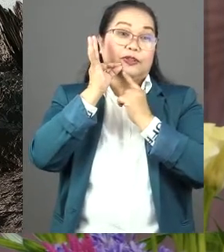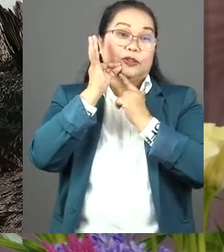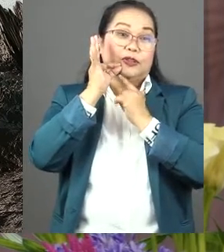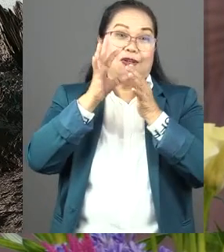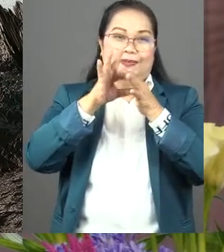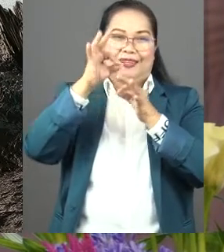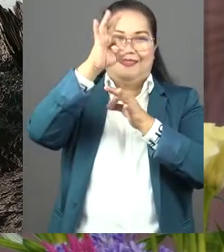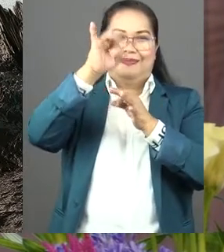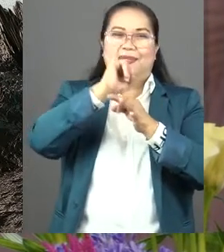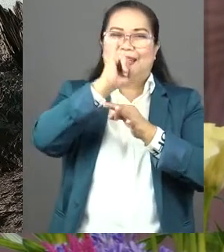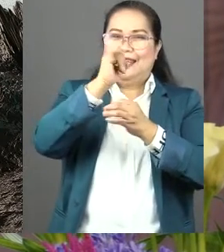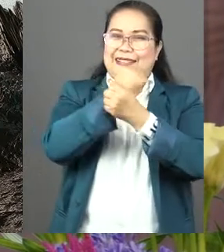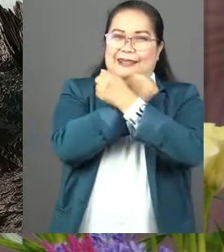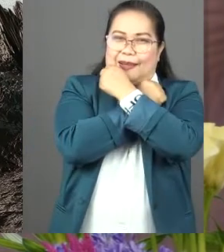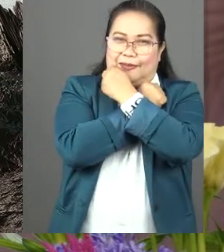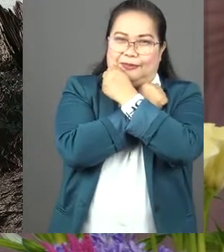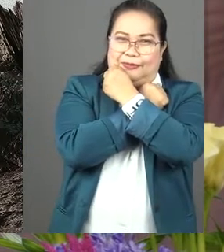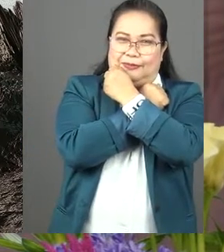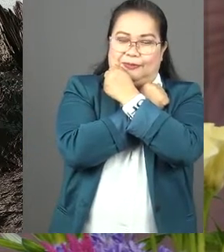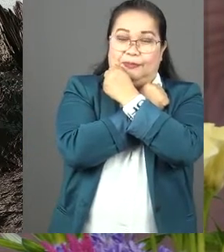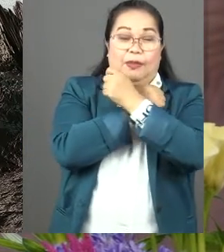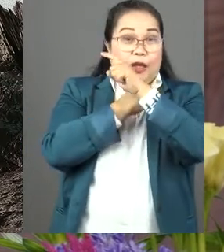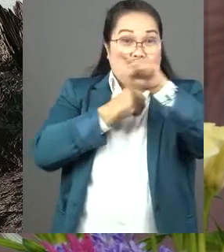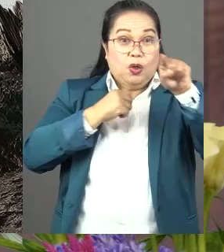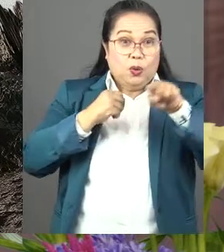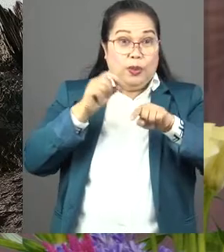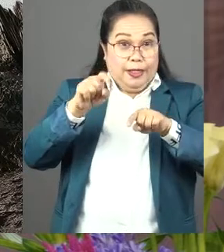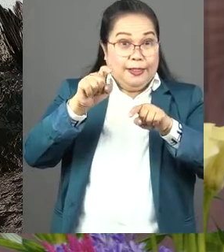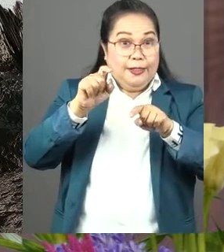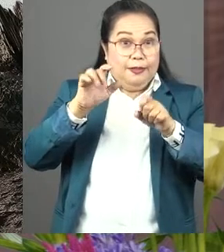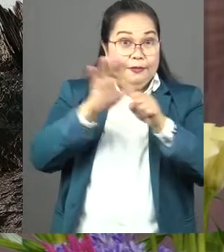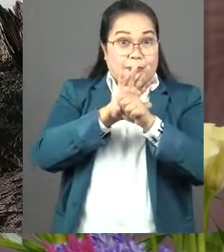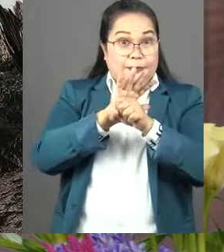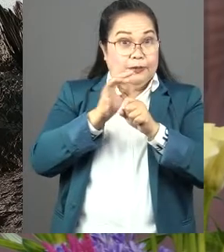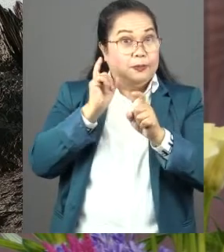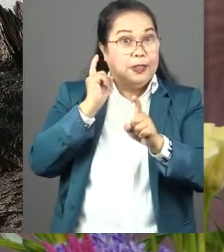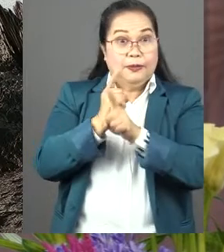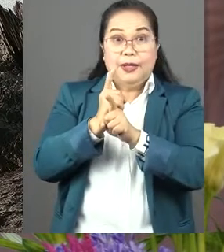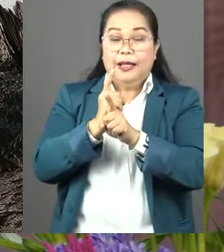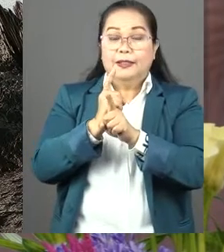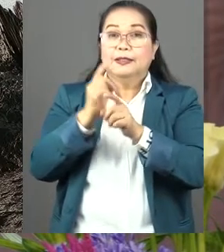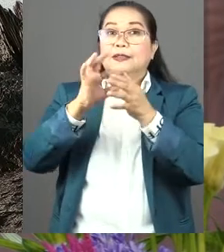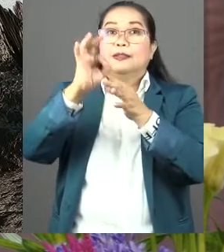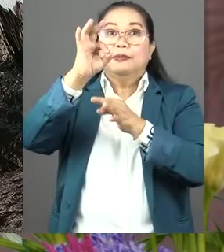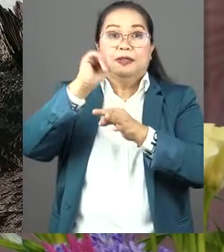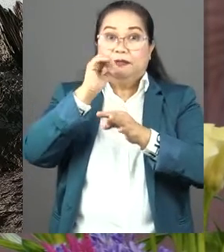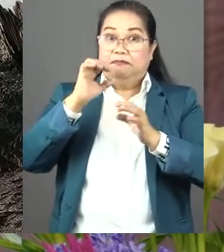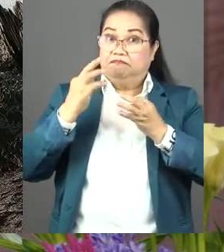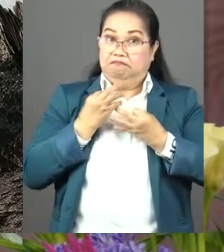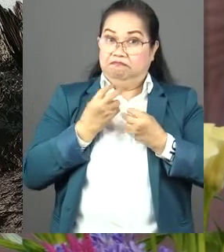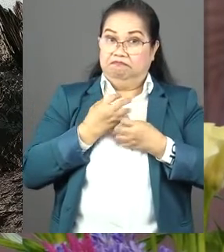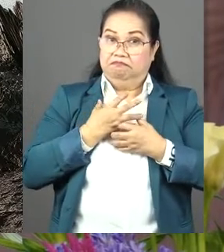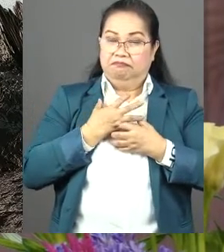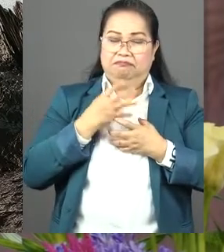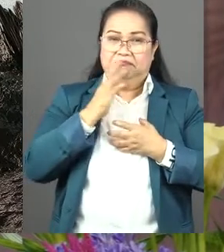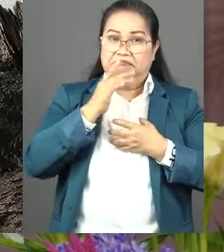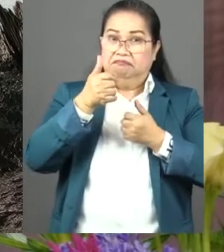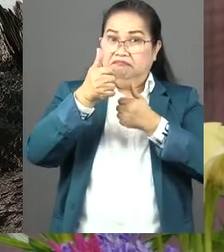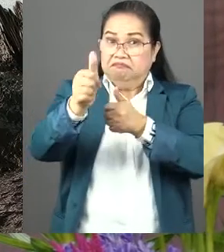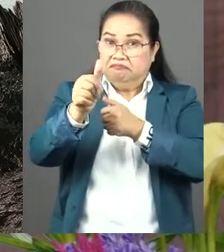Spirit is love. We must be filled with the right Spirit. Not because we're afraid to become Salvador